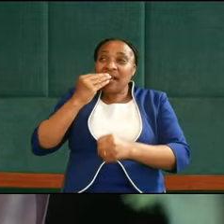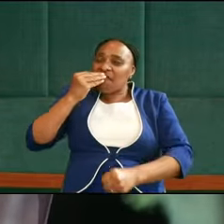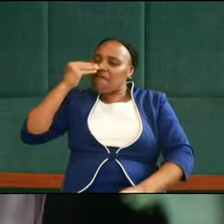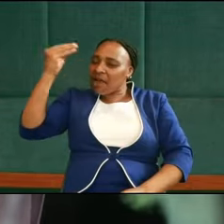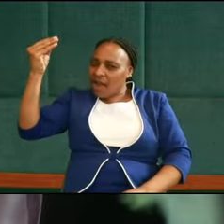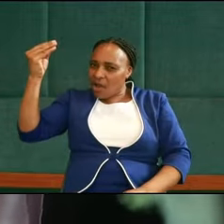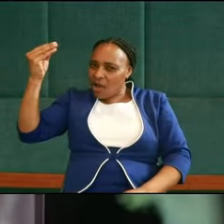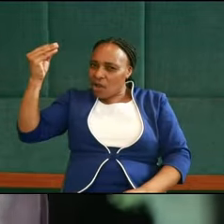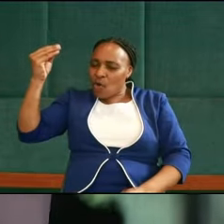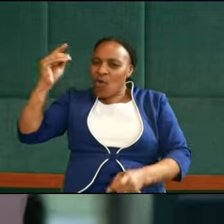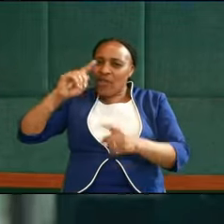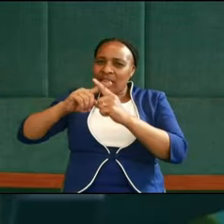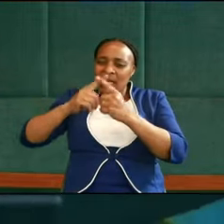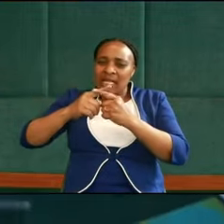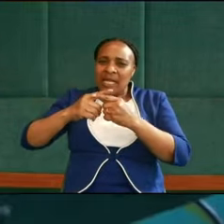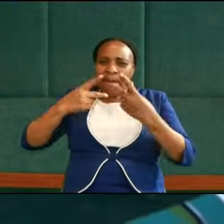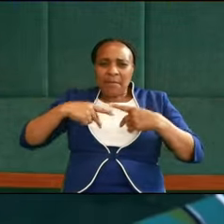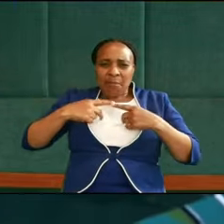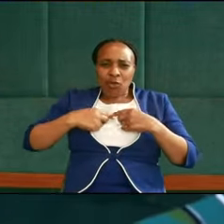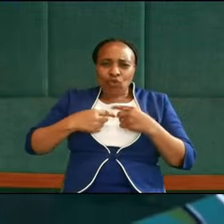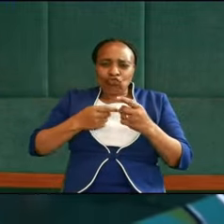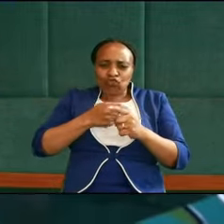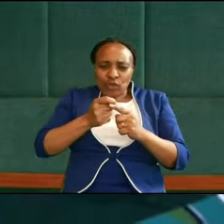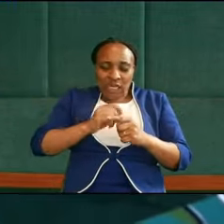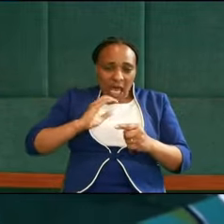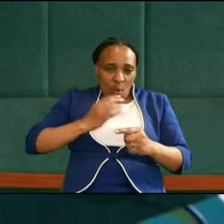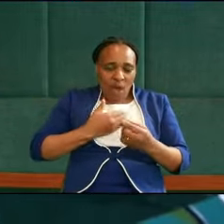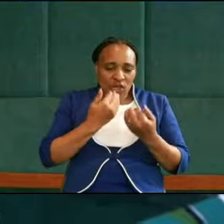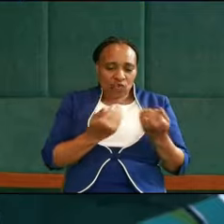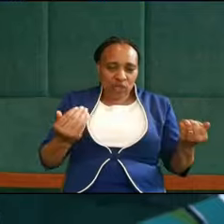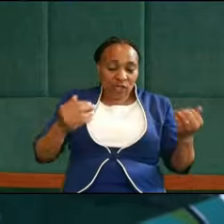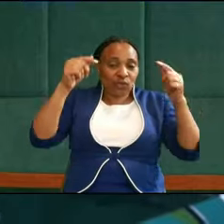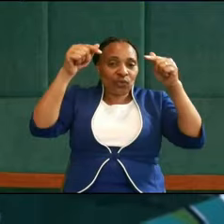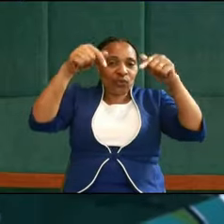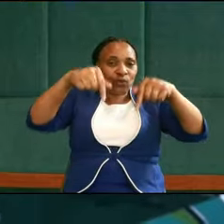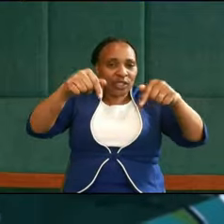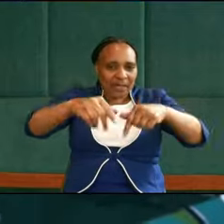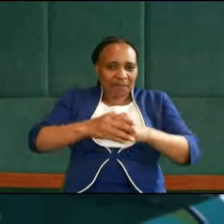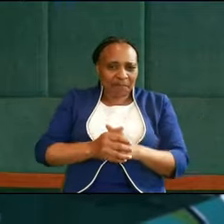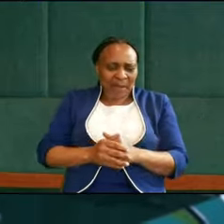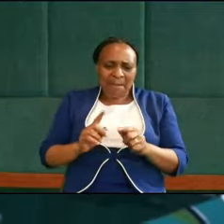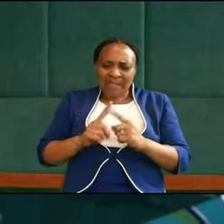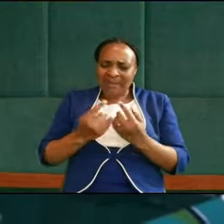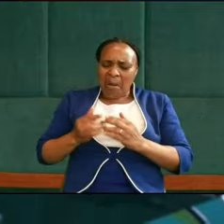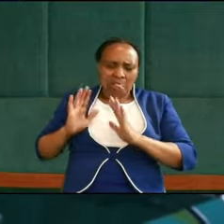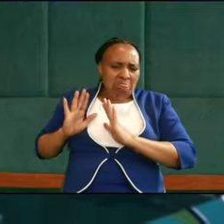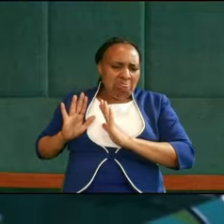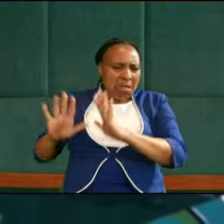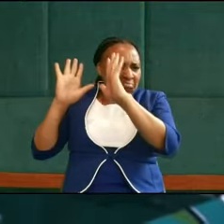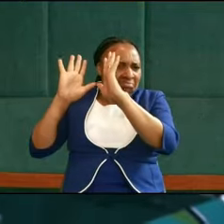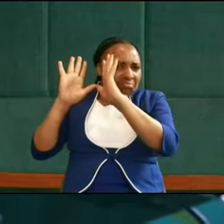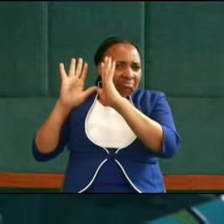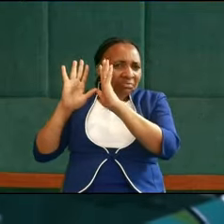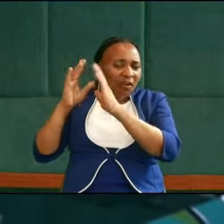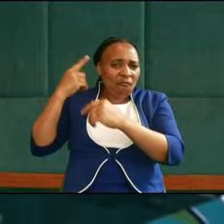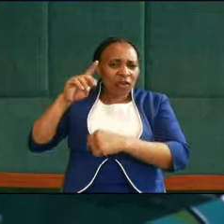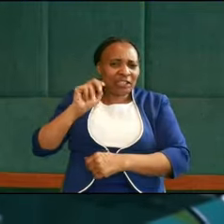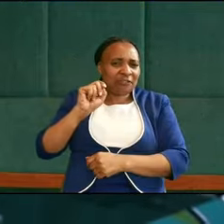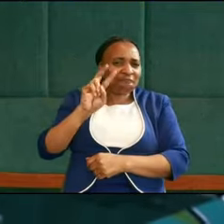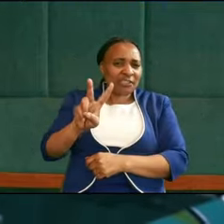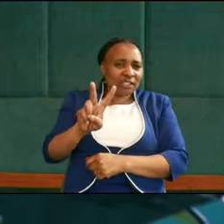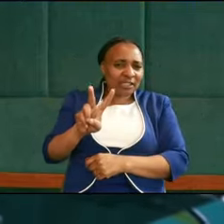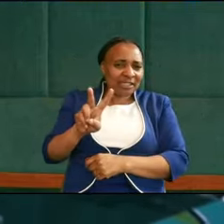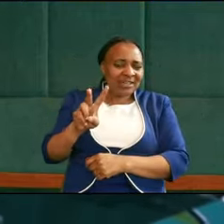We will be faithful and train our children. Today, we have left them for television and